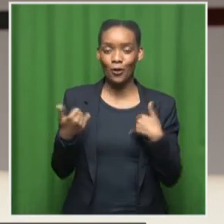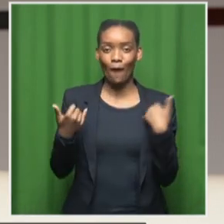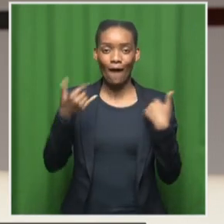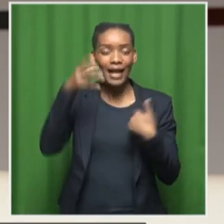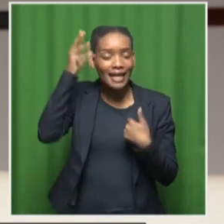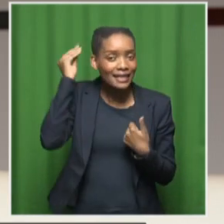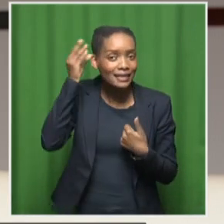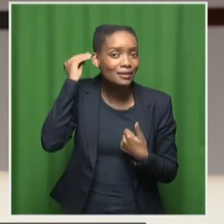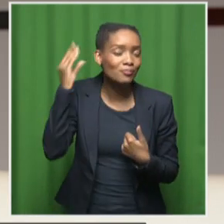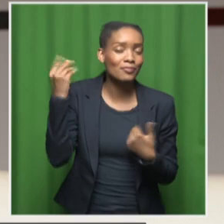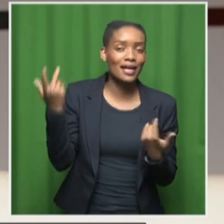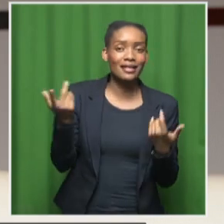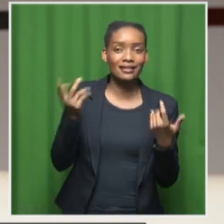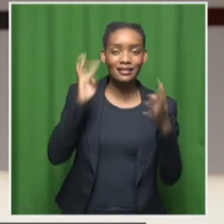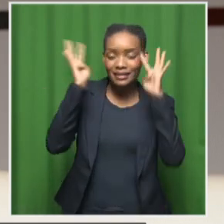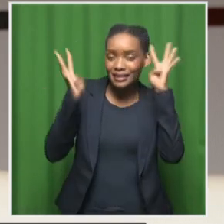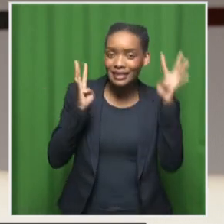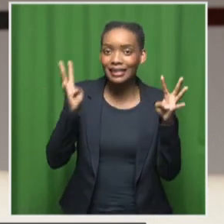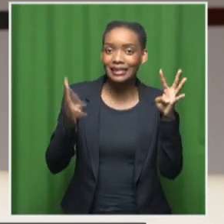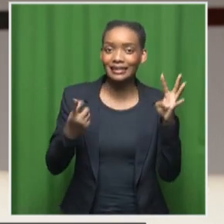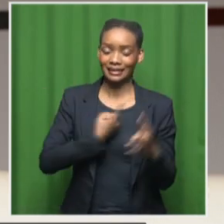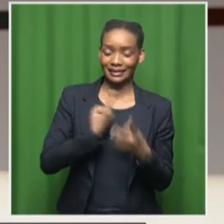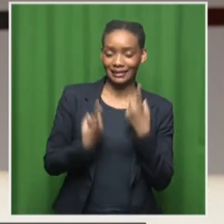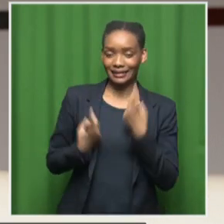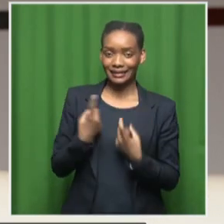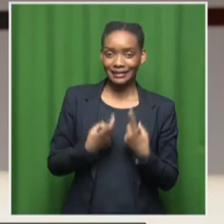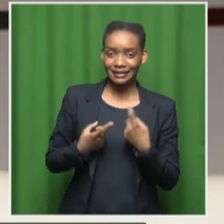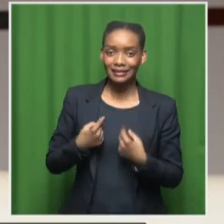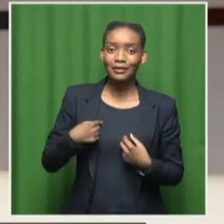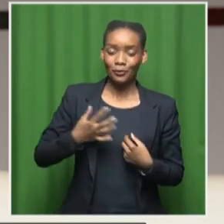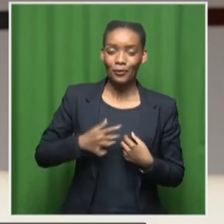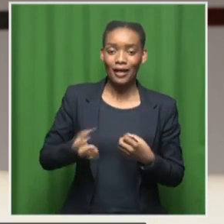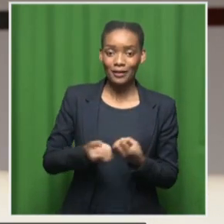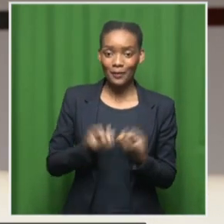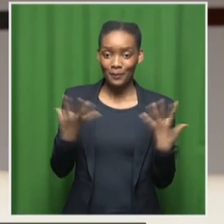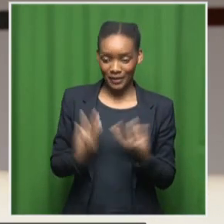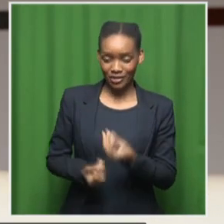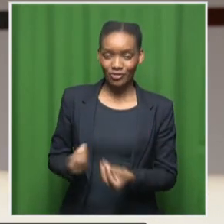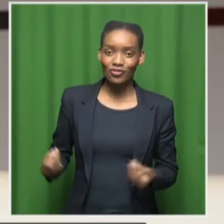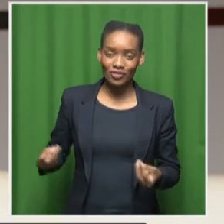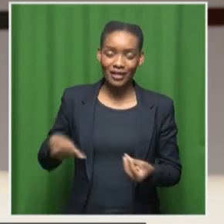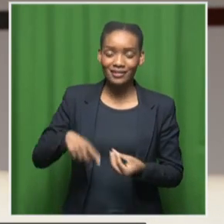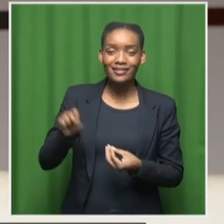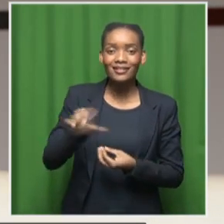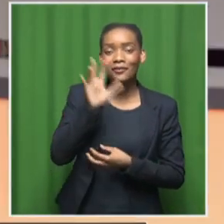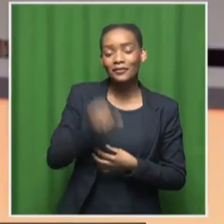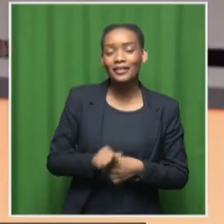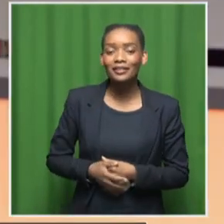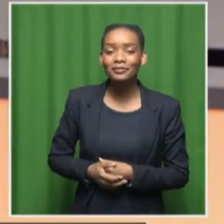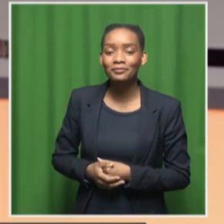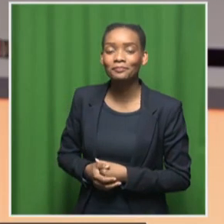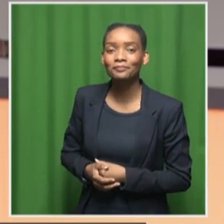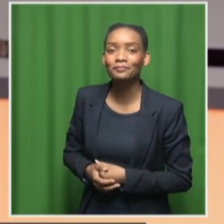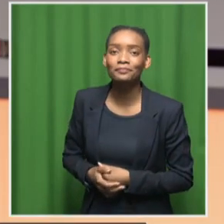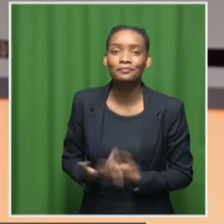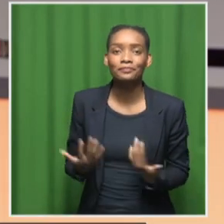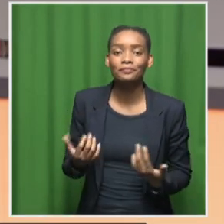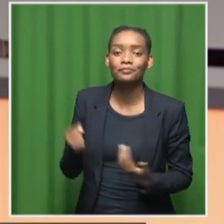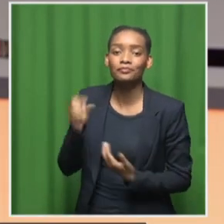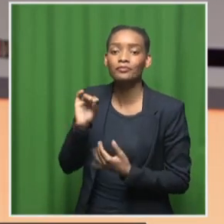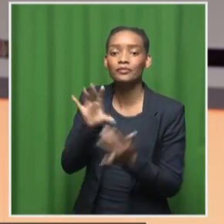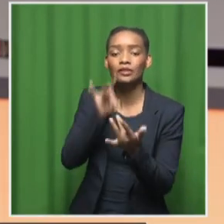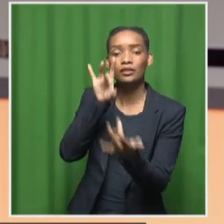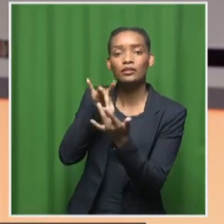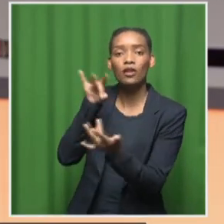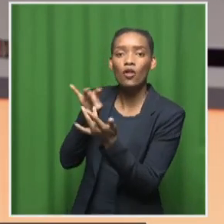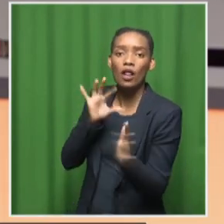exploration and inquisitiveness to as many South African children as possible. Yeah. So what's the selection